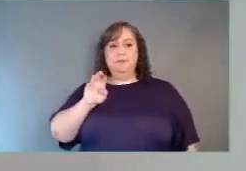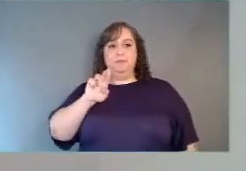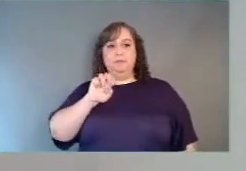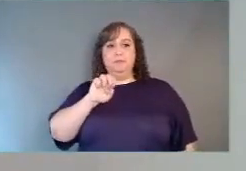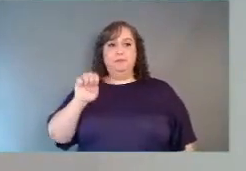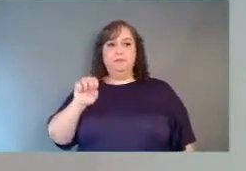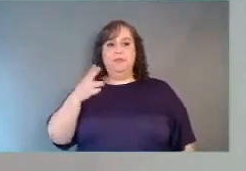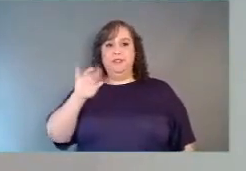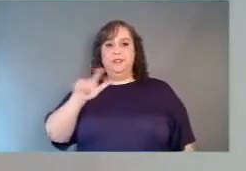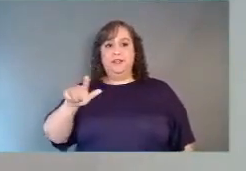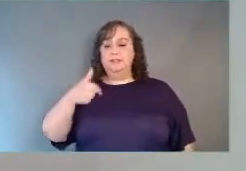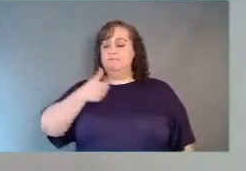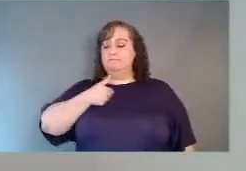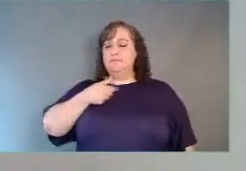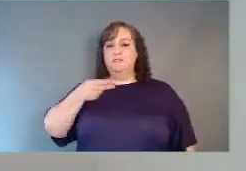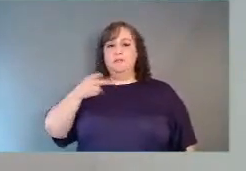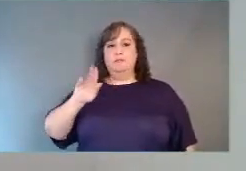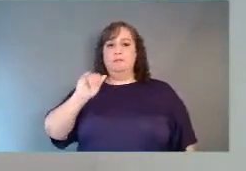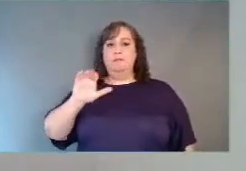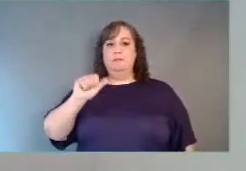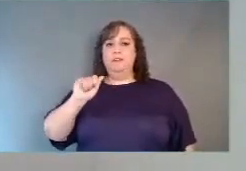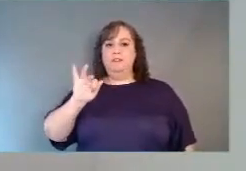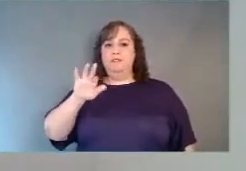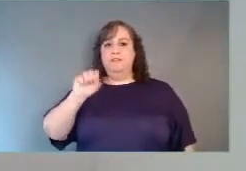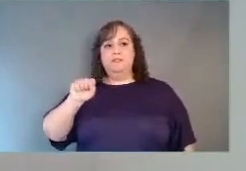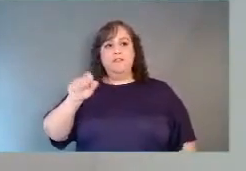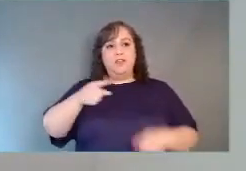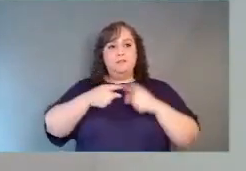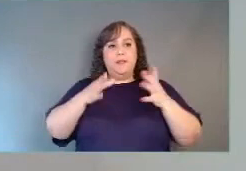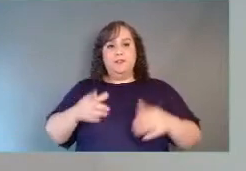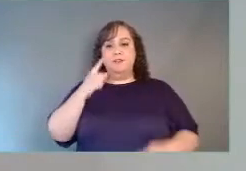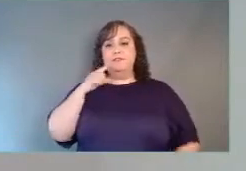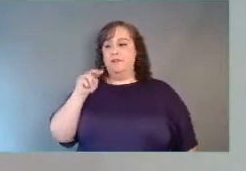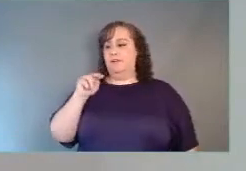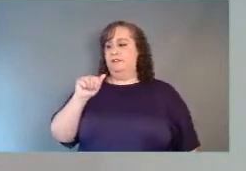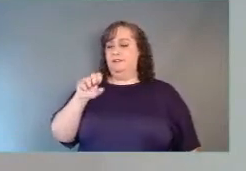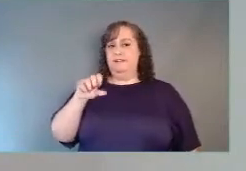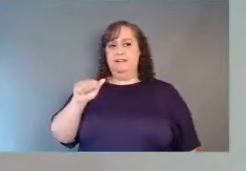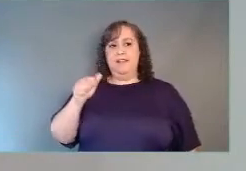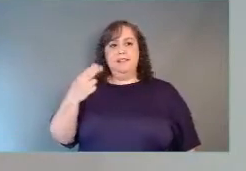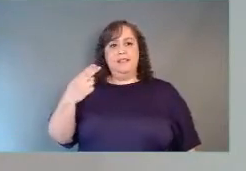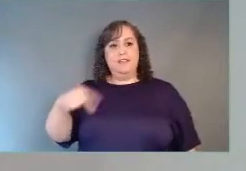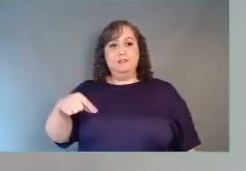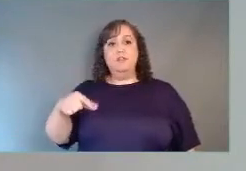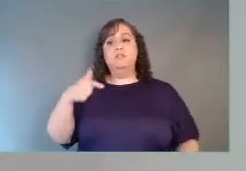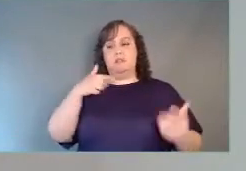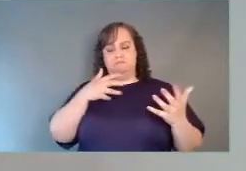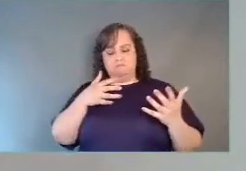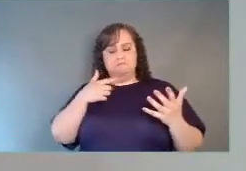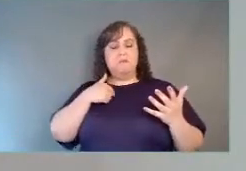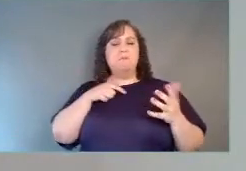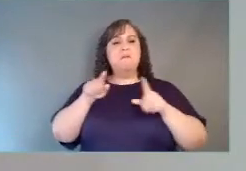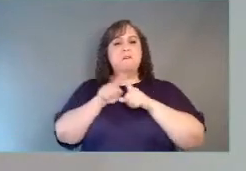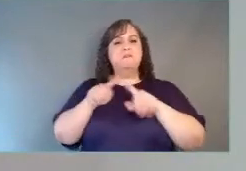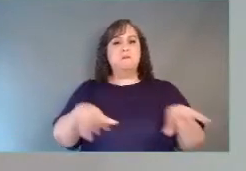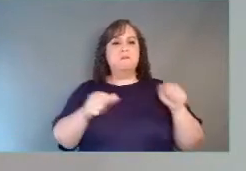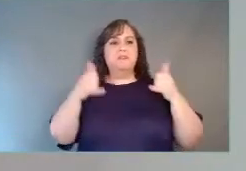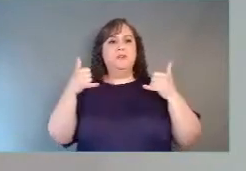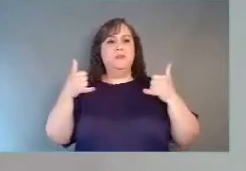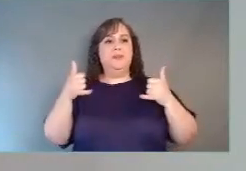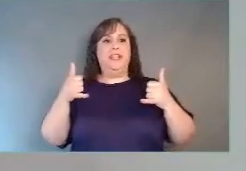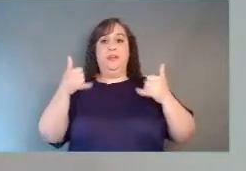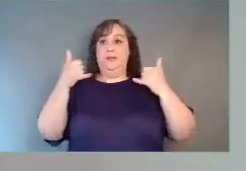headquarters, as well as your host for today's episode. Today is International Asteroid Day, and here at NASA, we're watching the